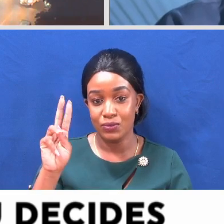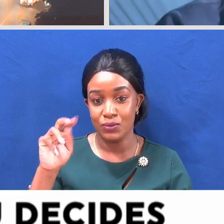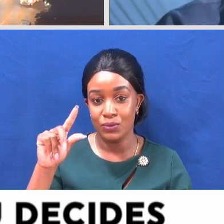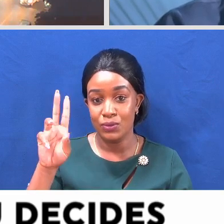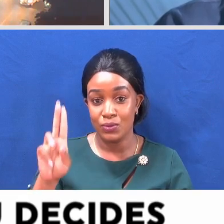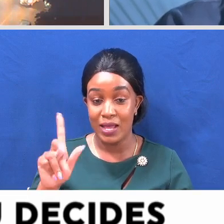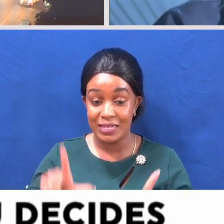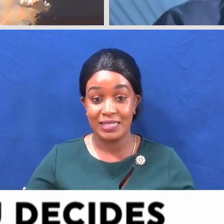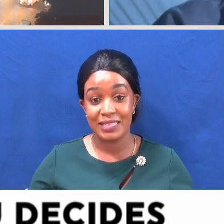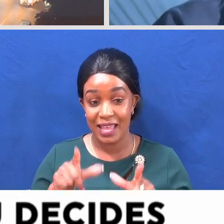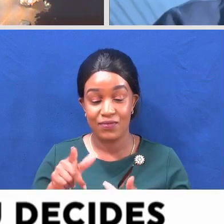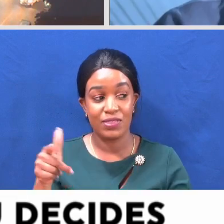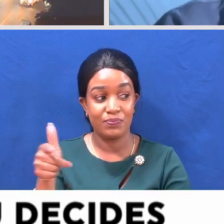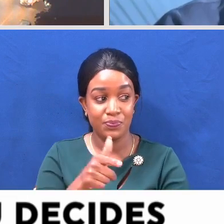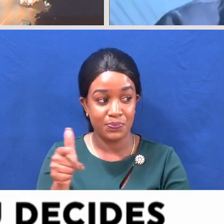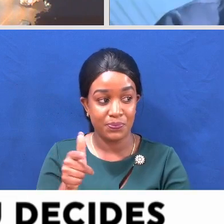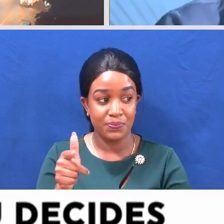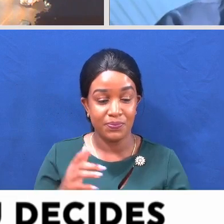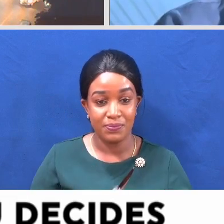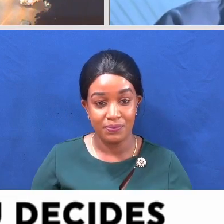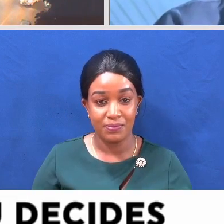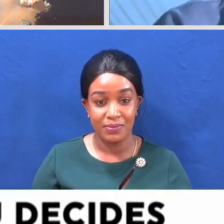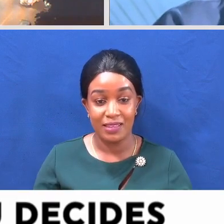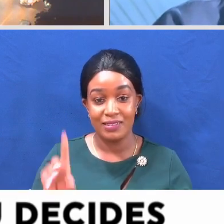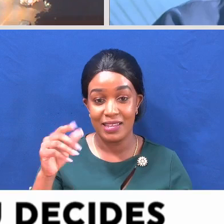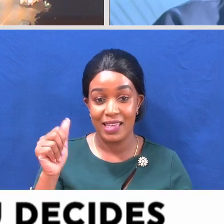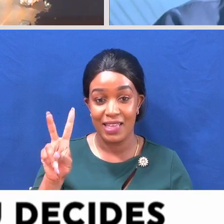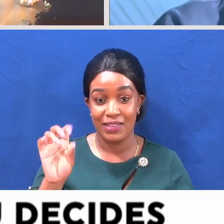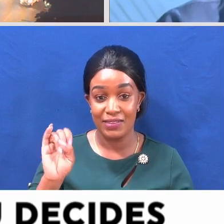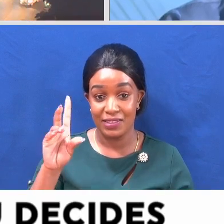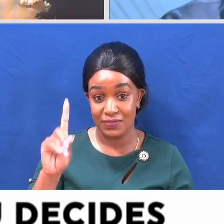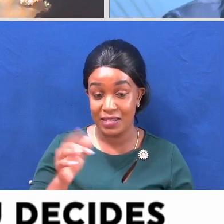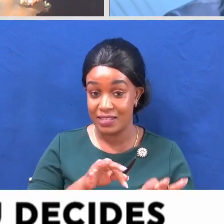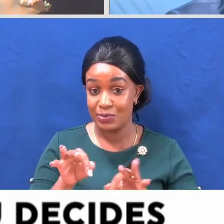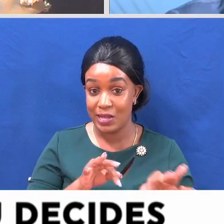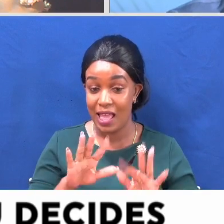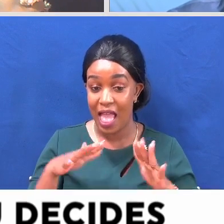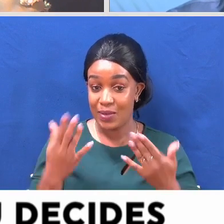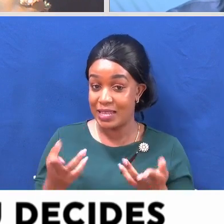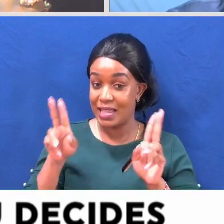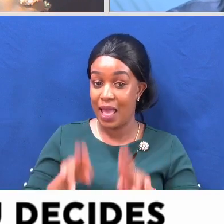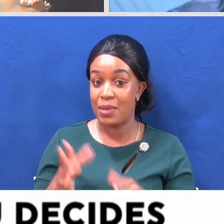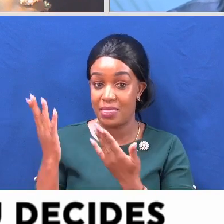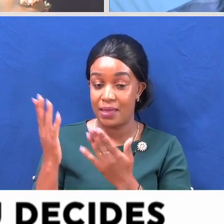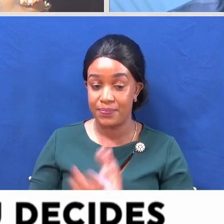David, paint for us a picture first of how the day has been in Matungu.